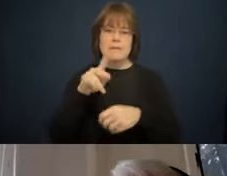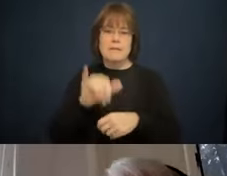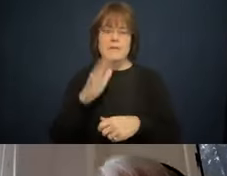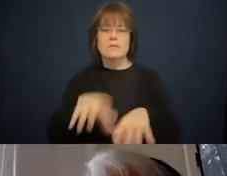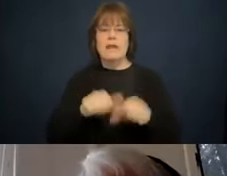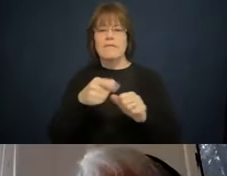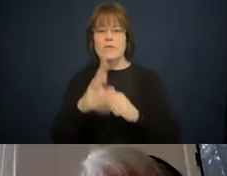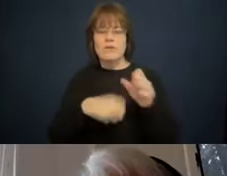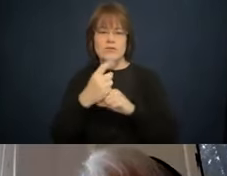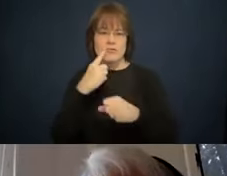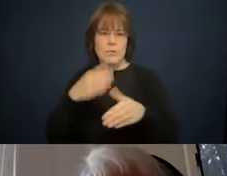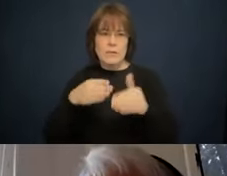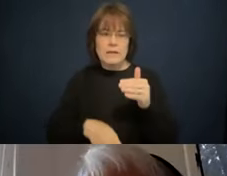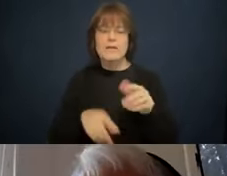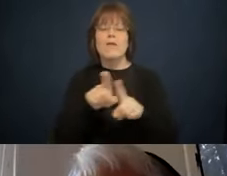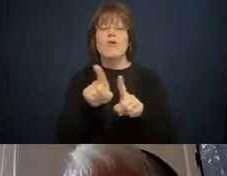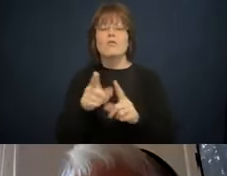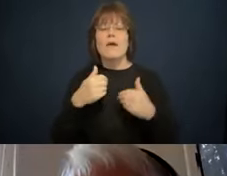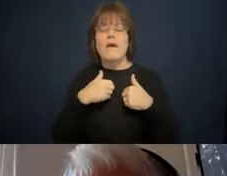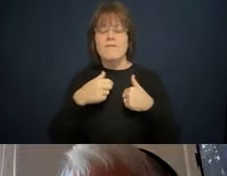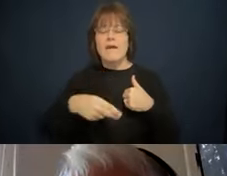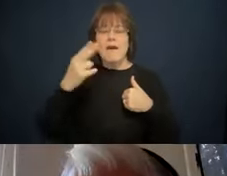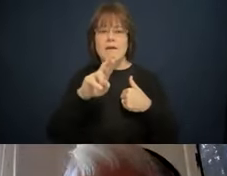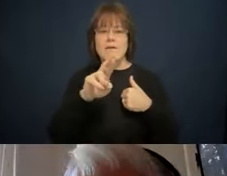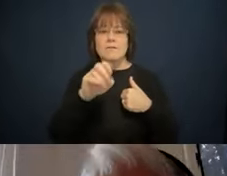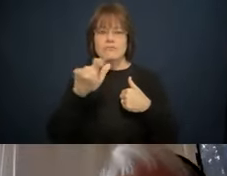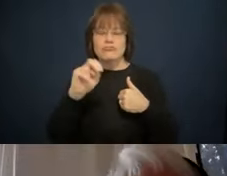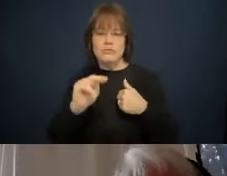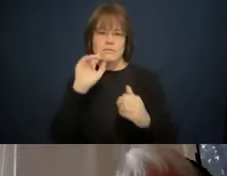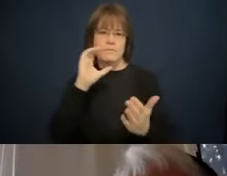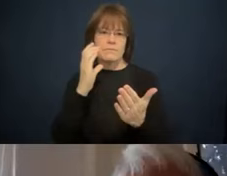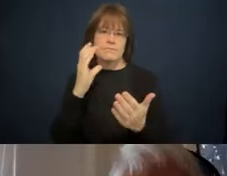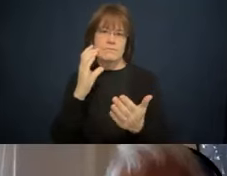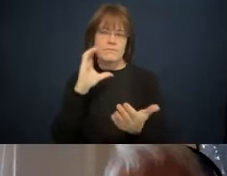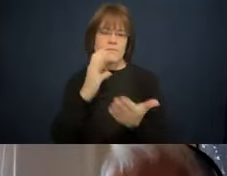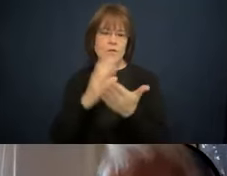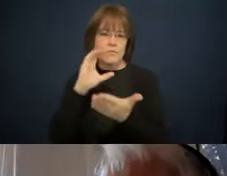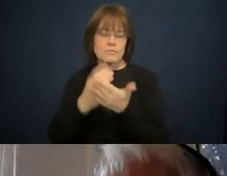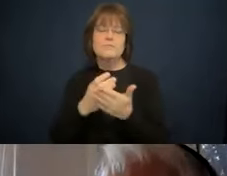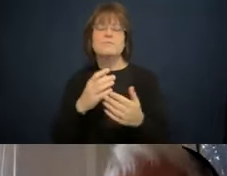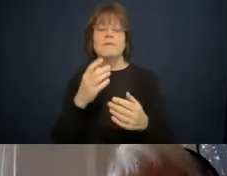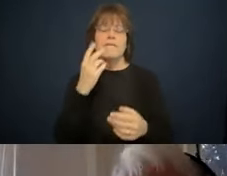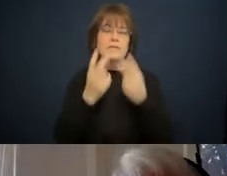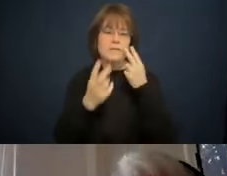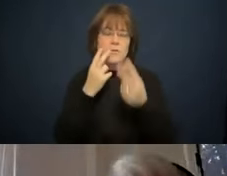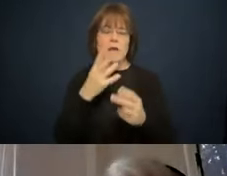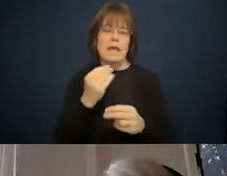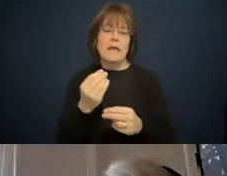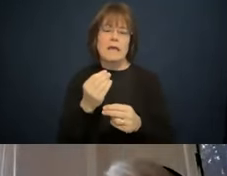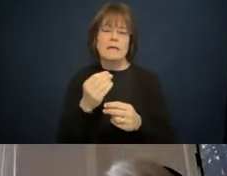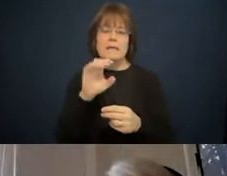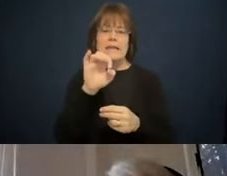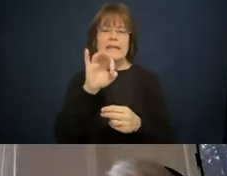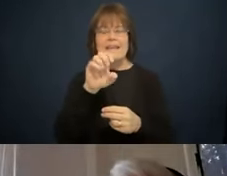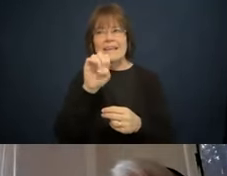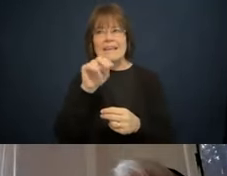years to complete. We also have high resolution aerial photographs visible and even in a near infrared. We have